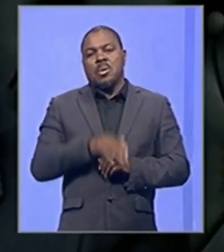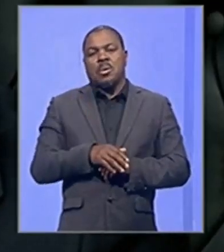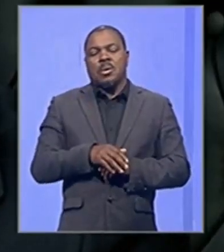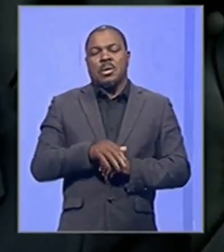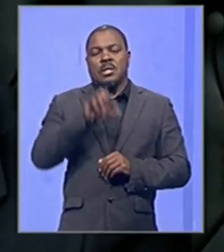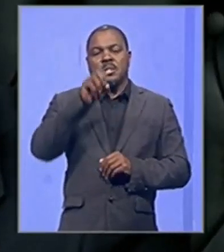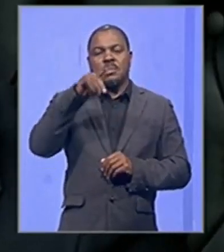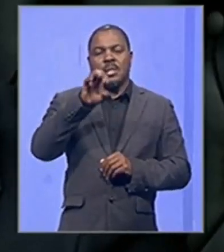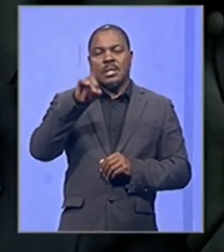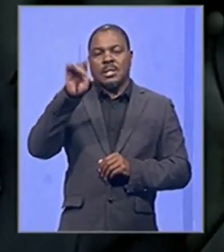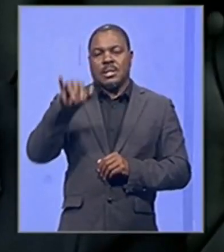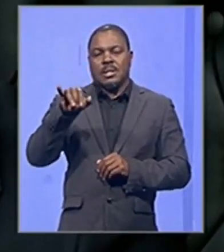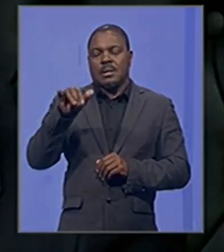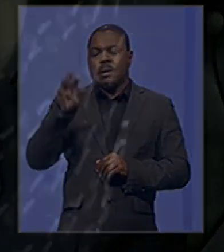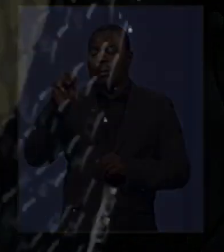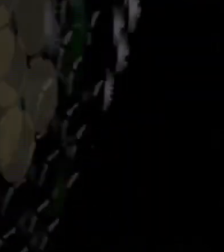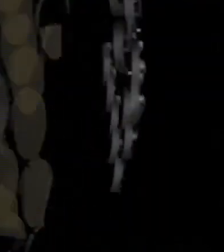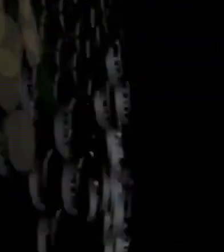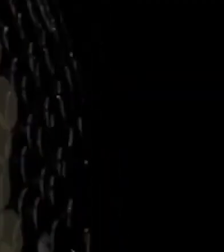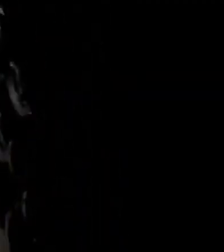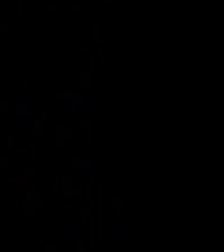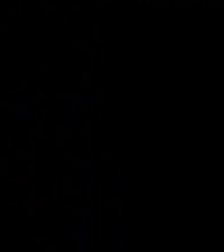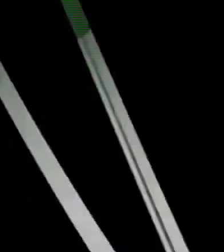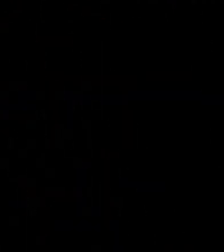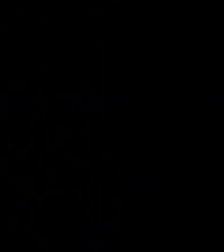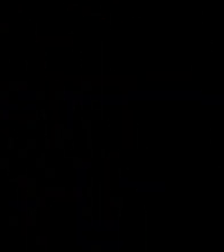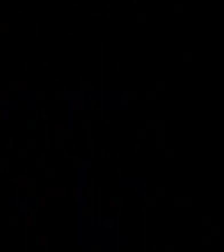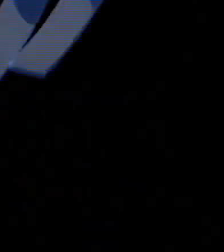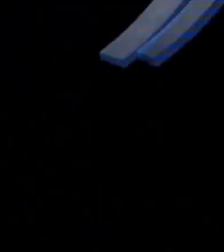Speedy Mashi.